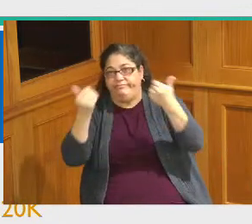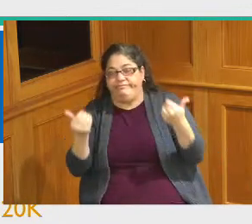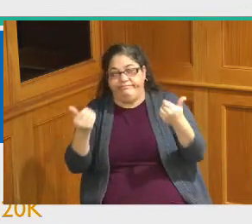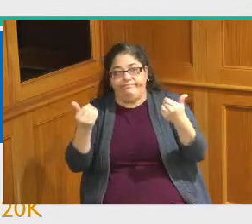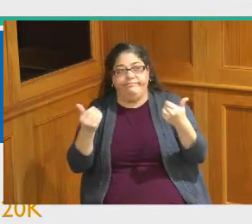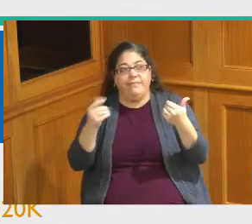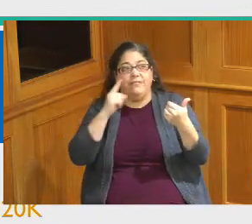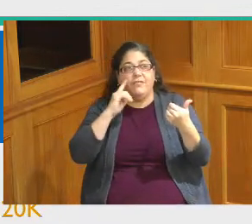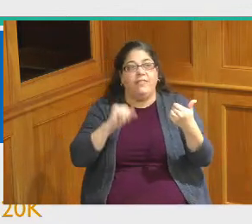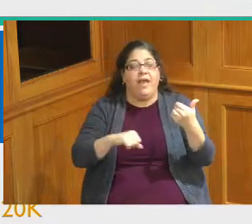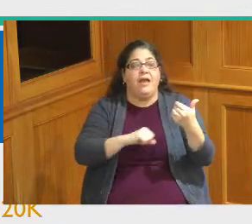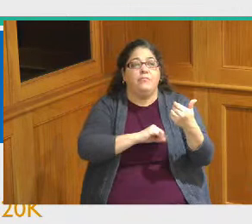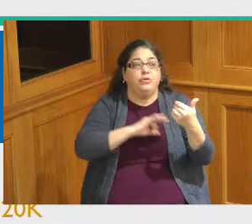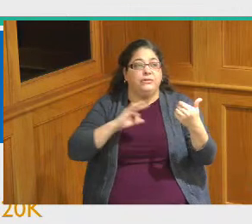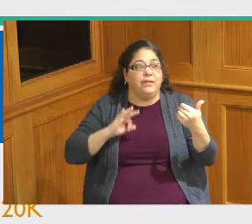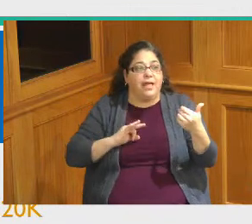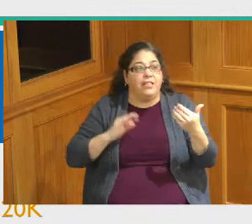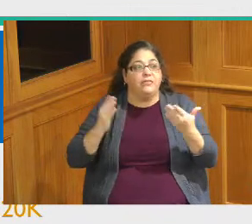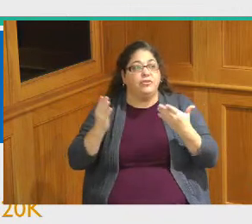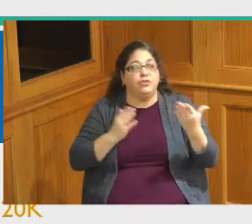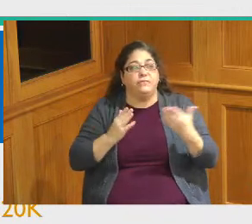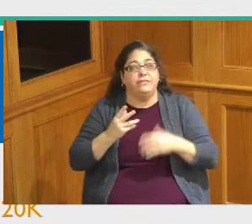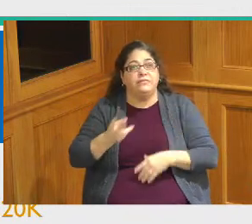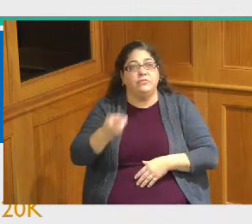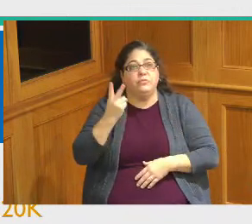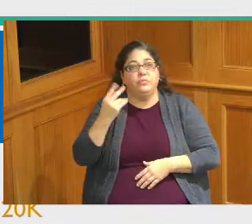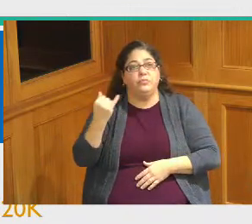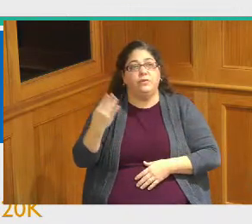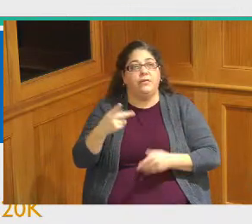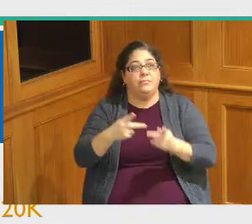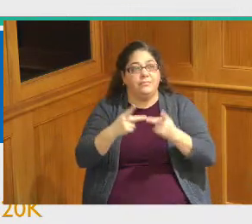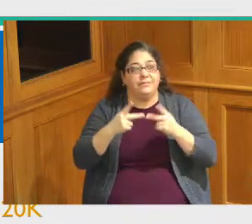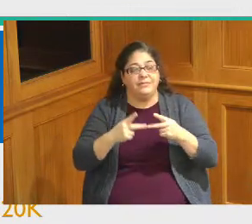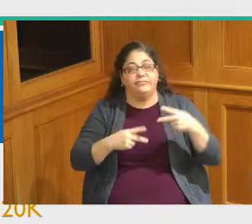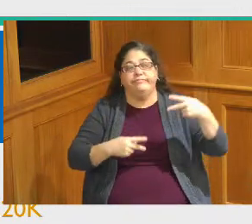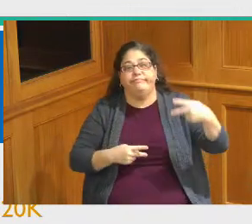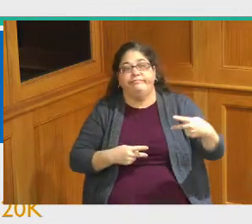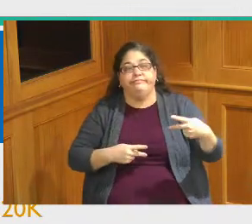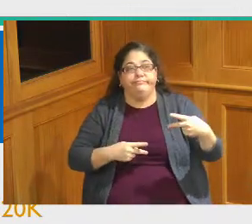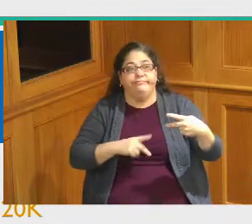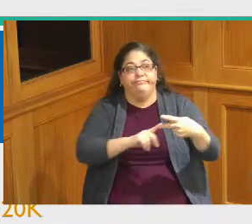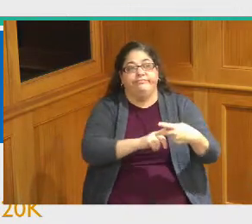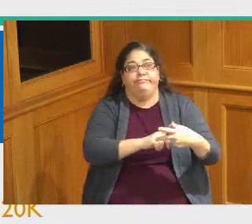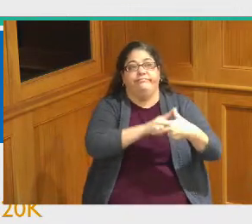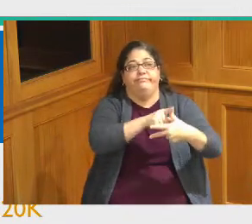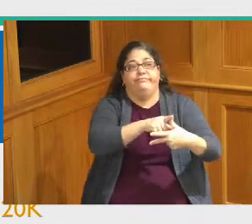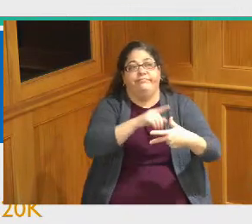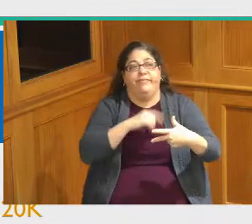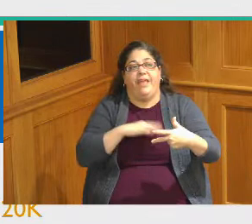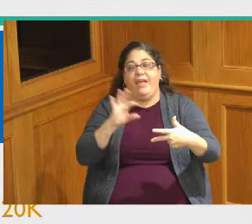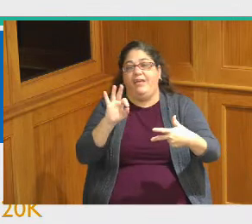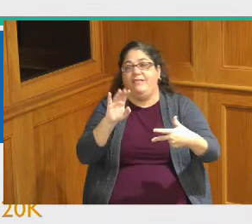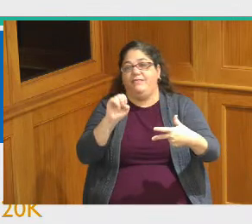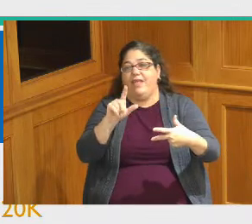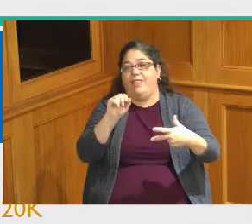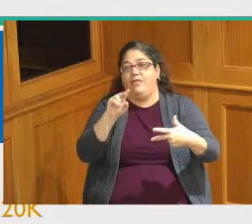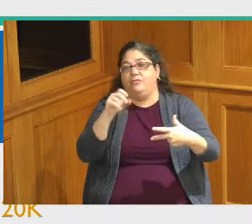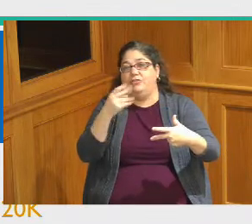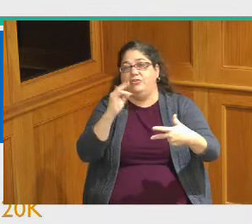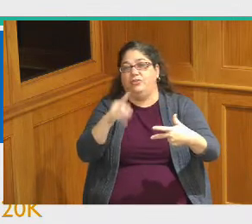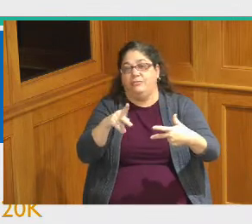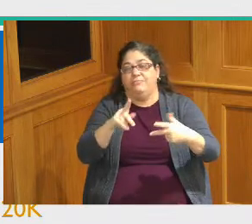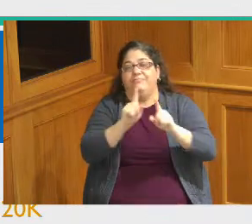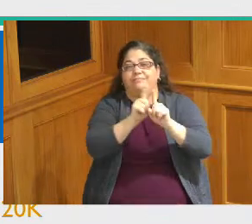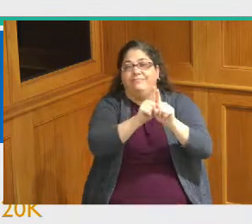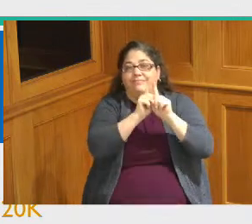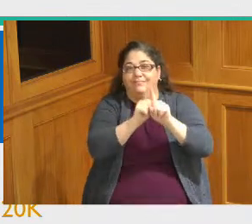the personnel, or the two positions discussed, as well as the fellowship, of which some of the cost